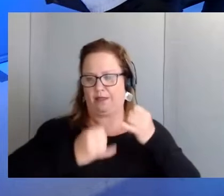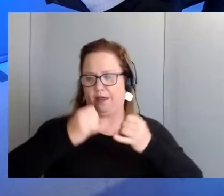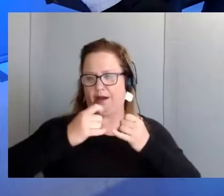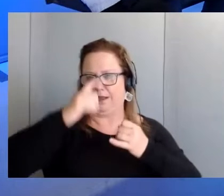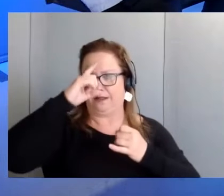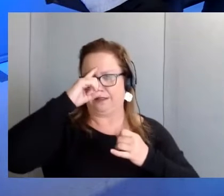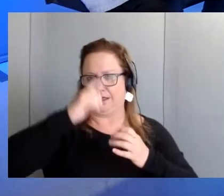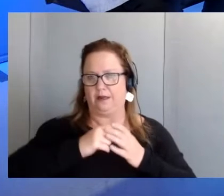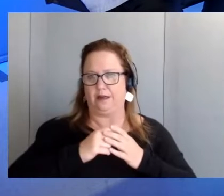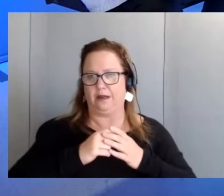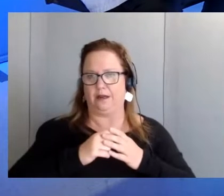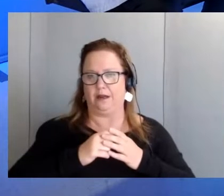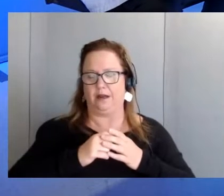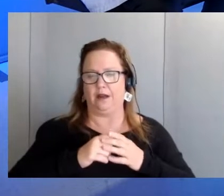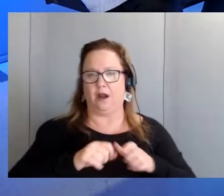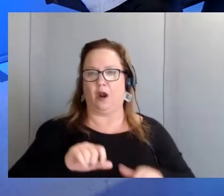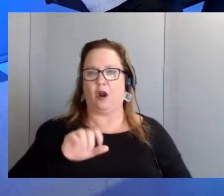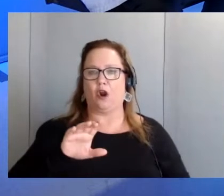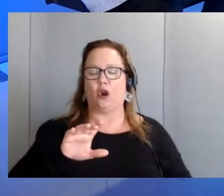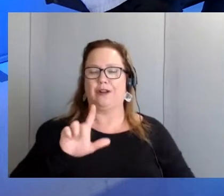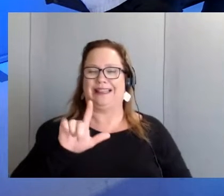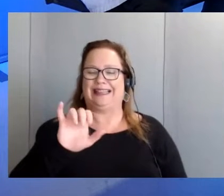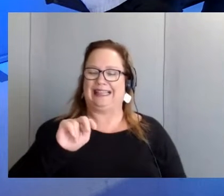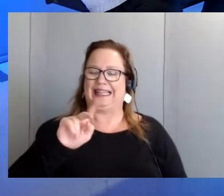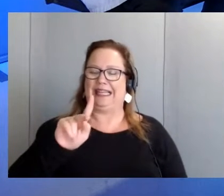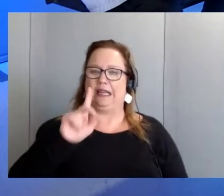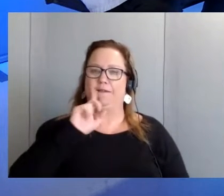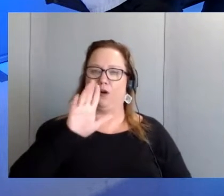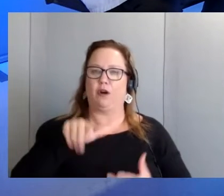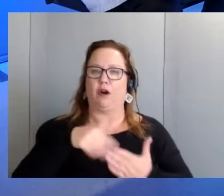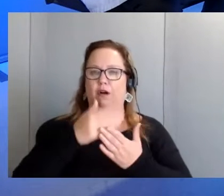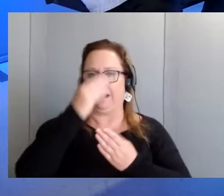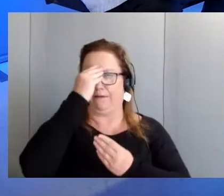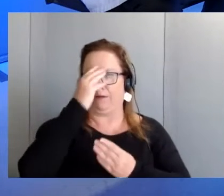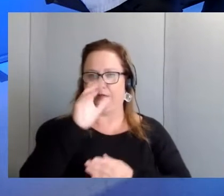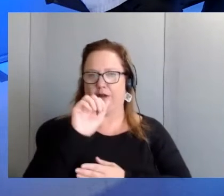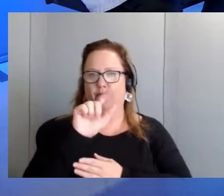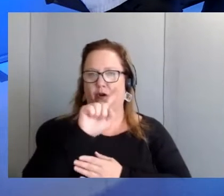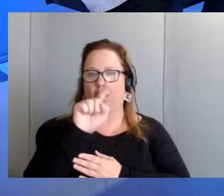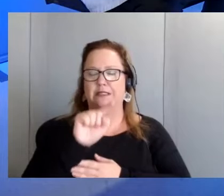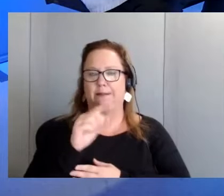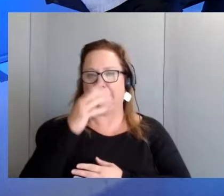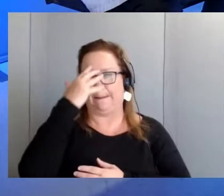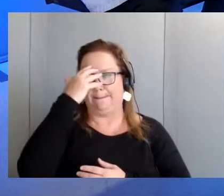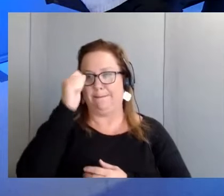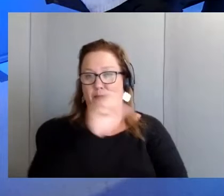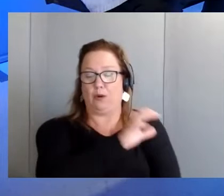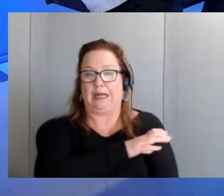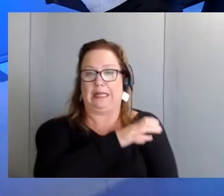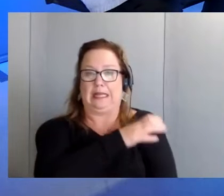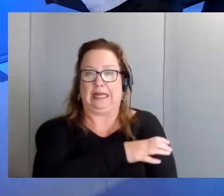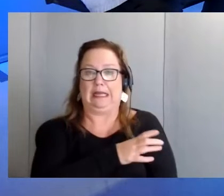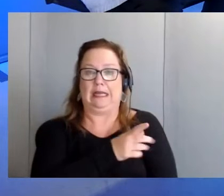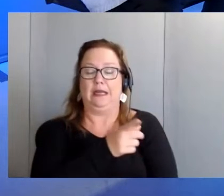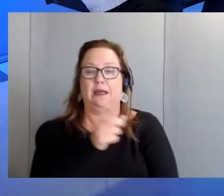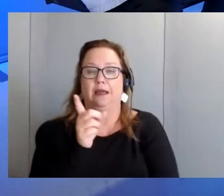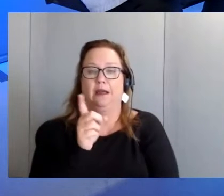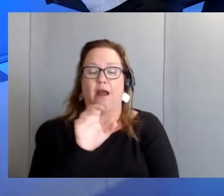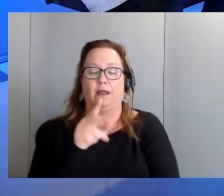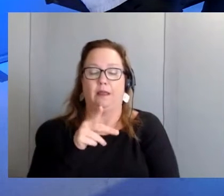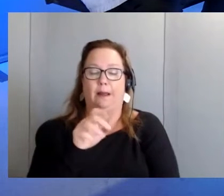if we could put up our bit.ly link for more information about our Alzheimer's disease memory clinic. Again, those joining us on podcast,